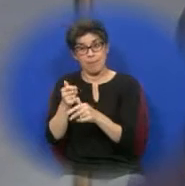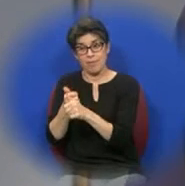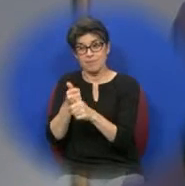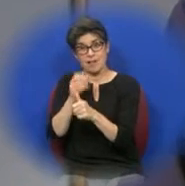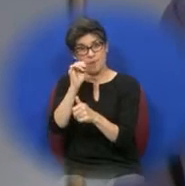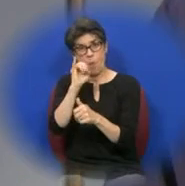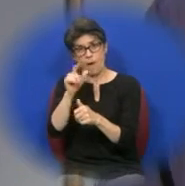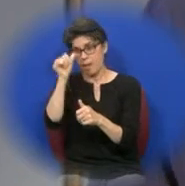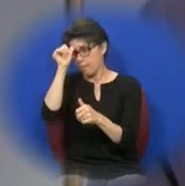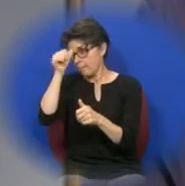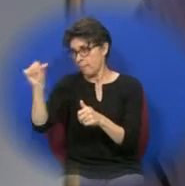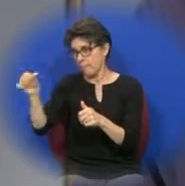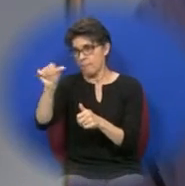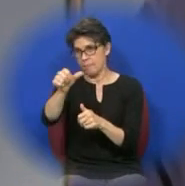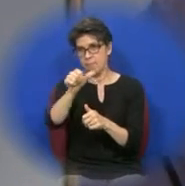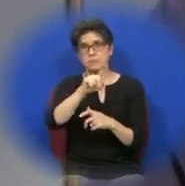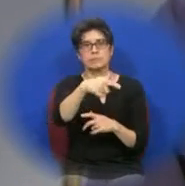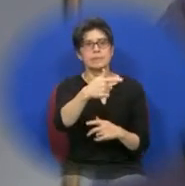I love you, Lord, my strength.